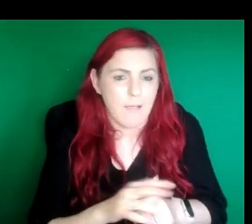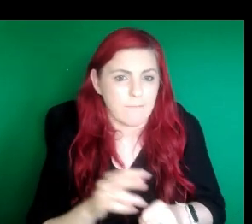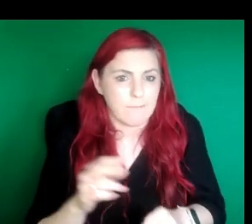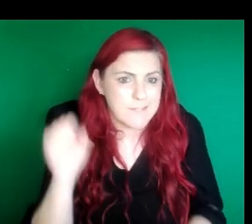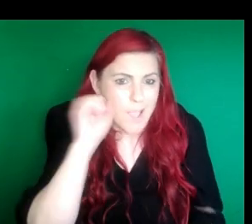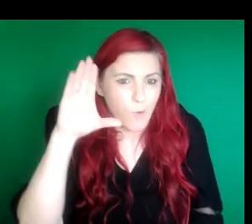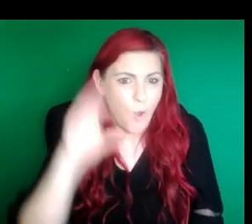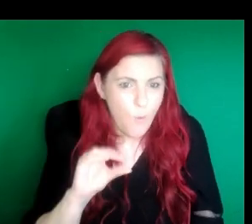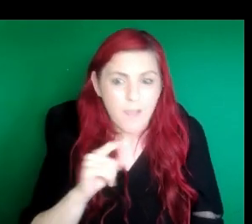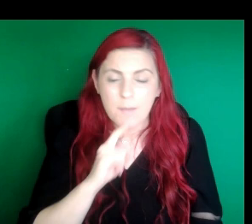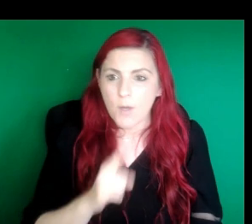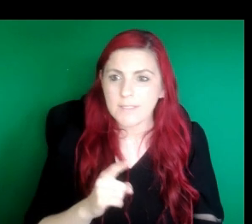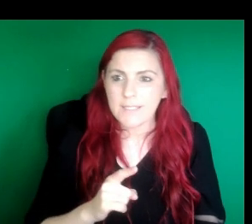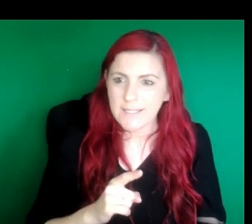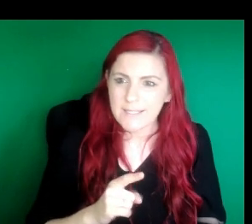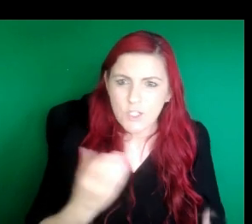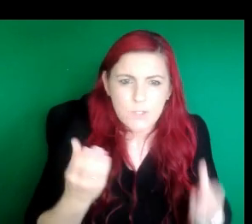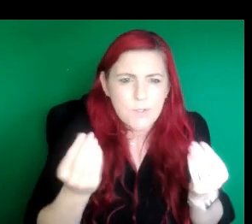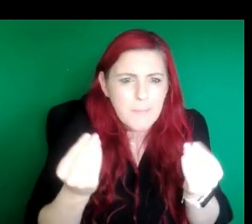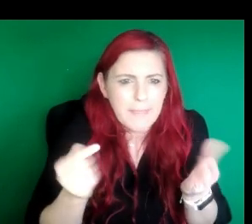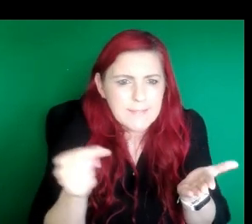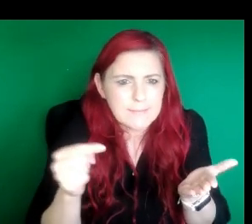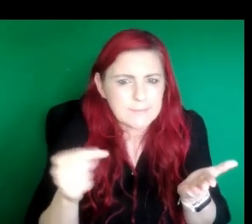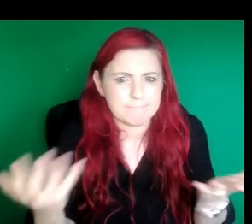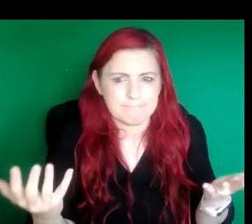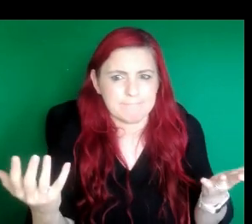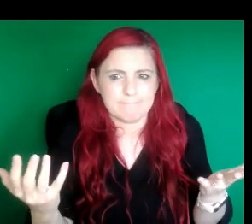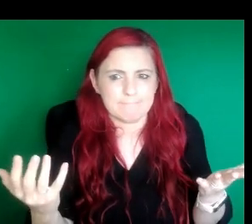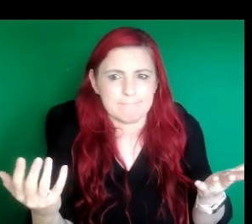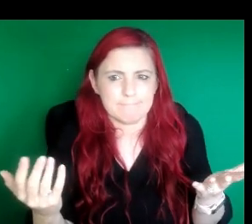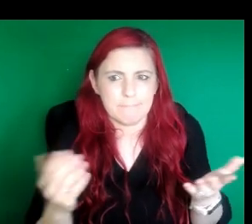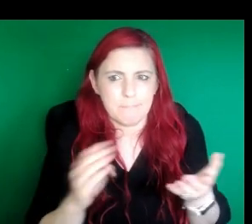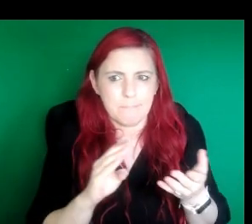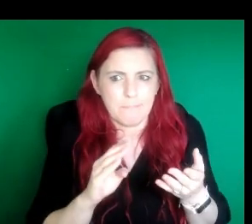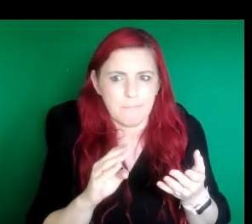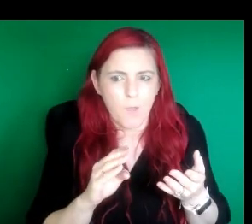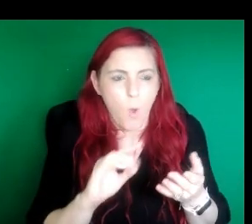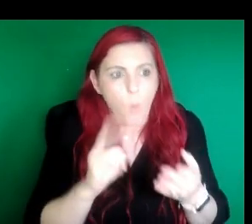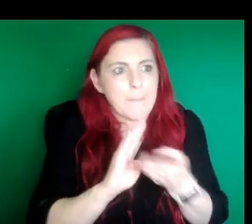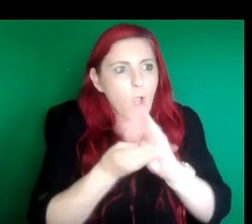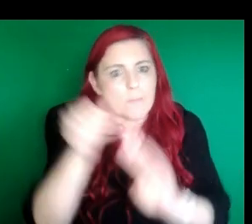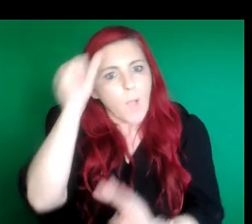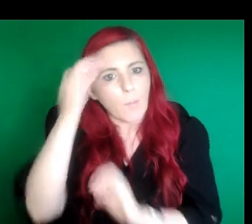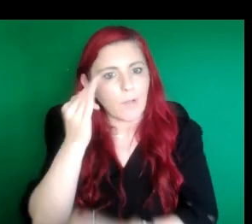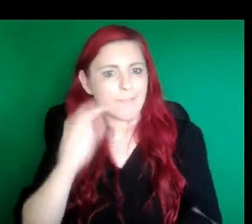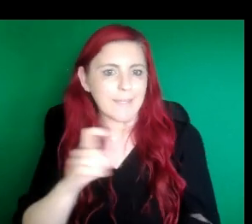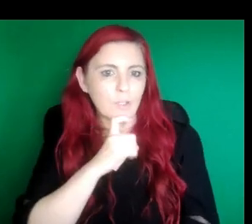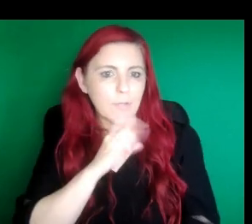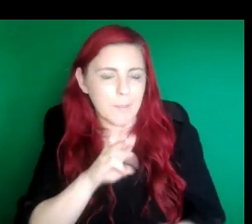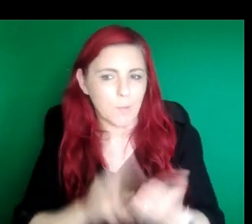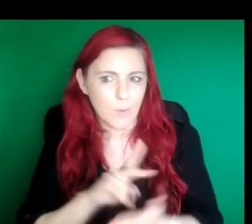very useful. But this is something that kind of only becomes popular when hearing people use it, and I really think